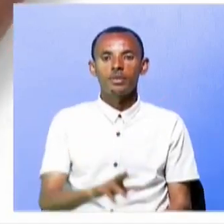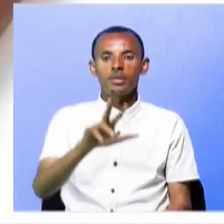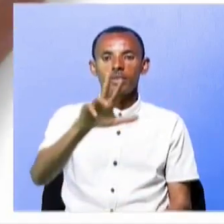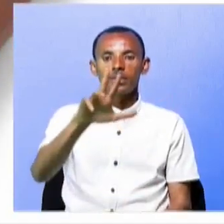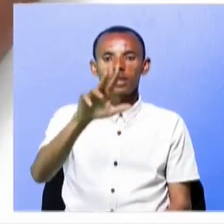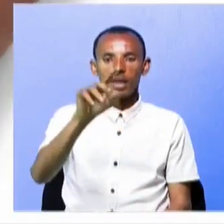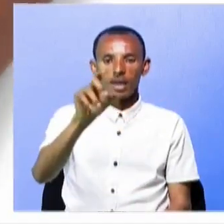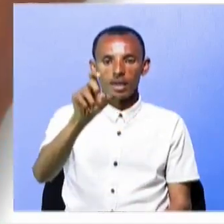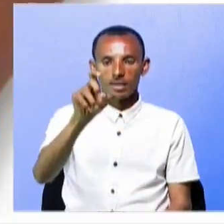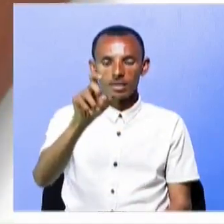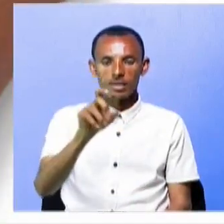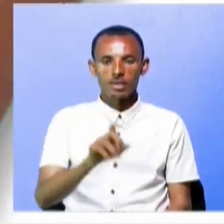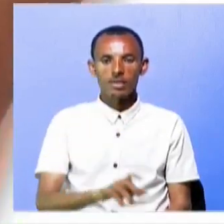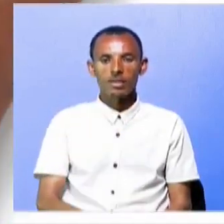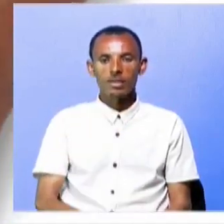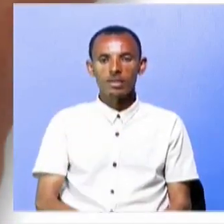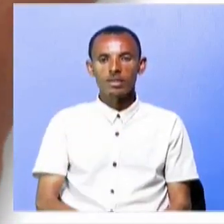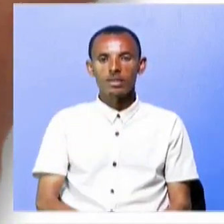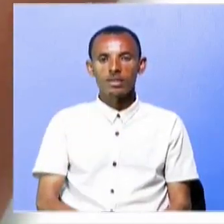3x,